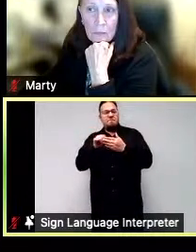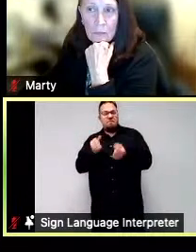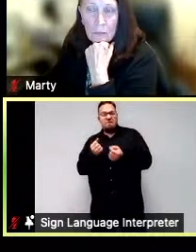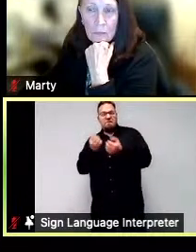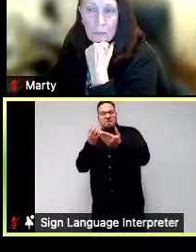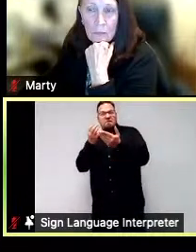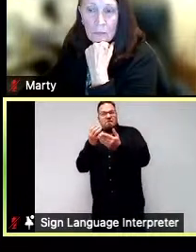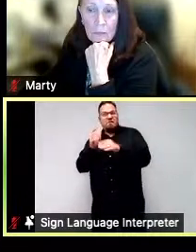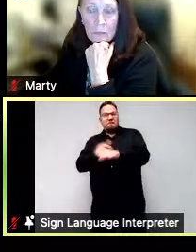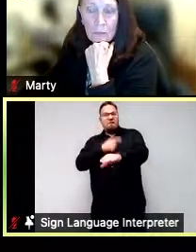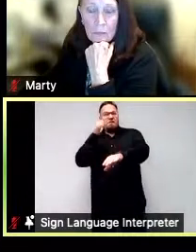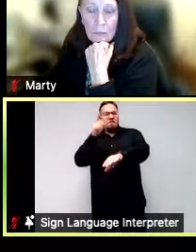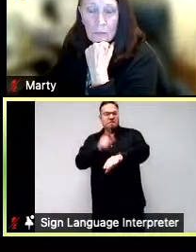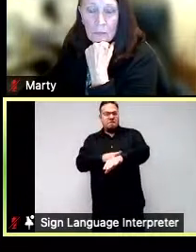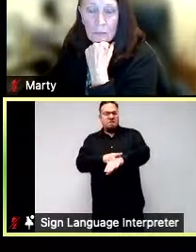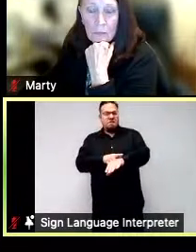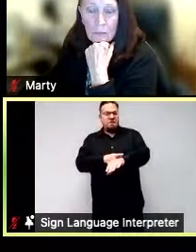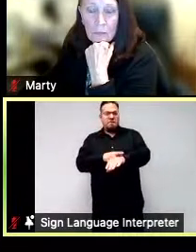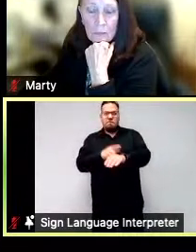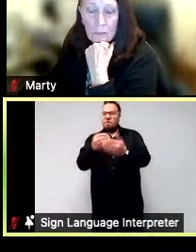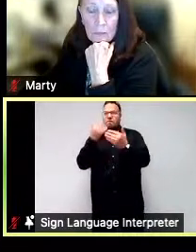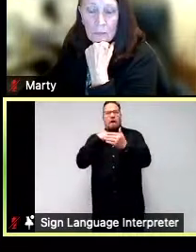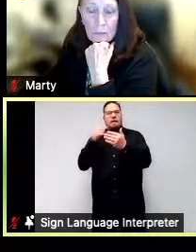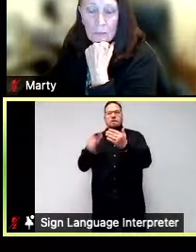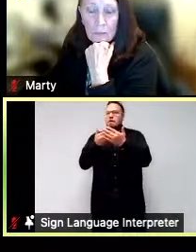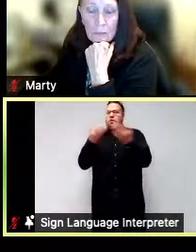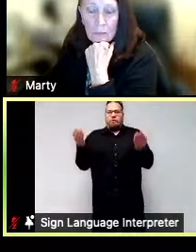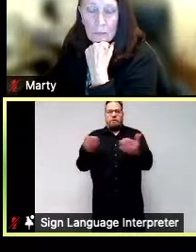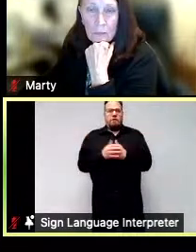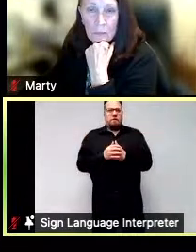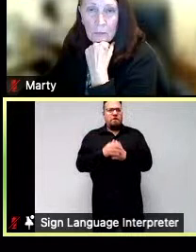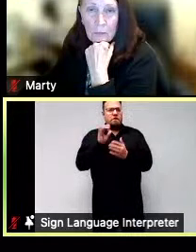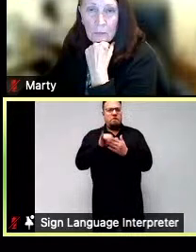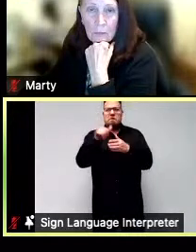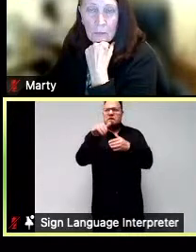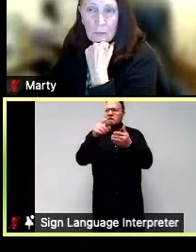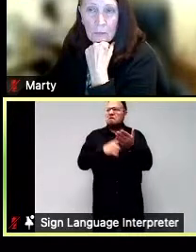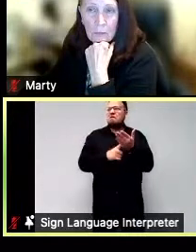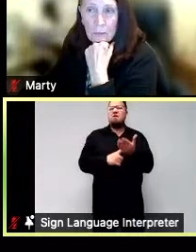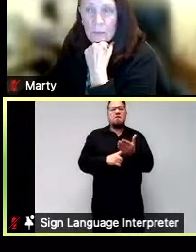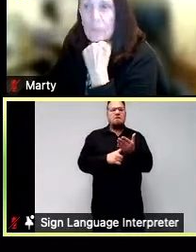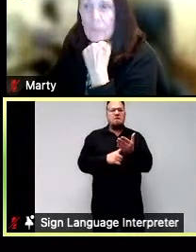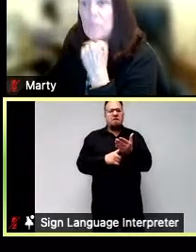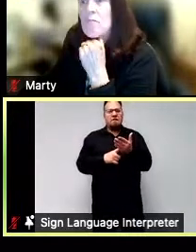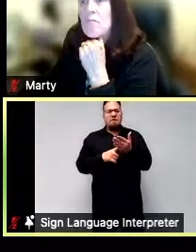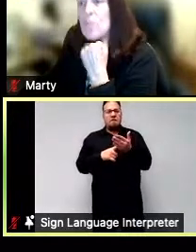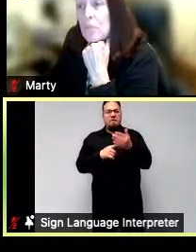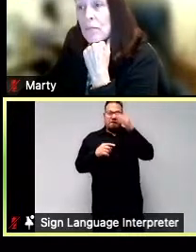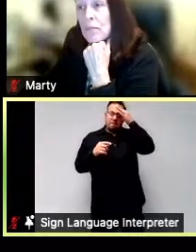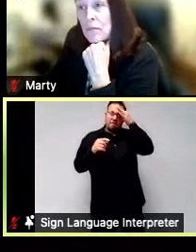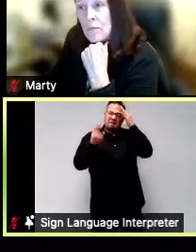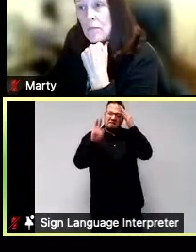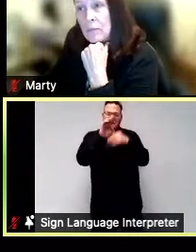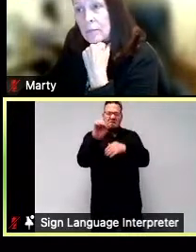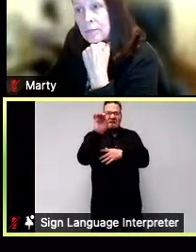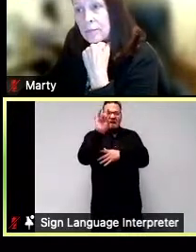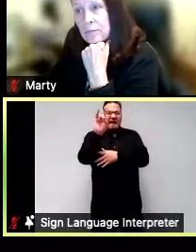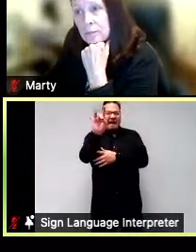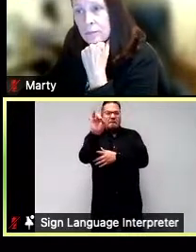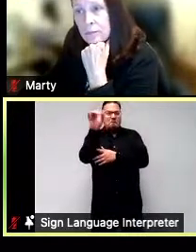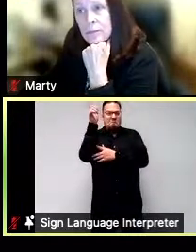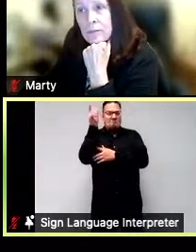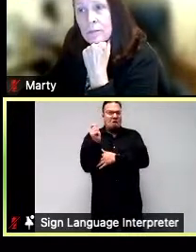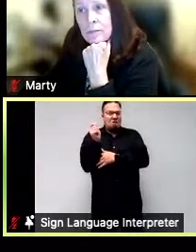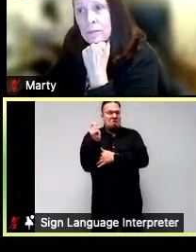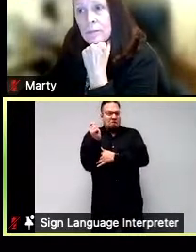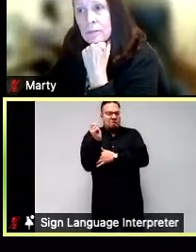district, long before I got here. In fact, it was a discussion in a lead up to the 2008 bond,